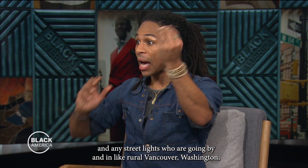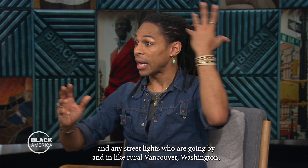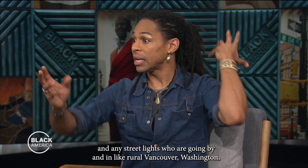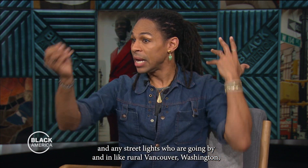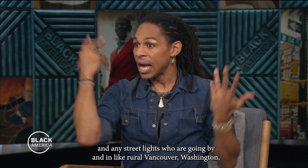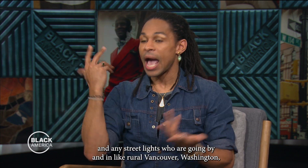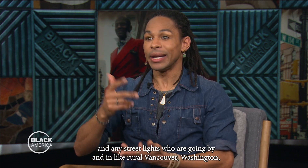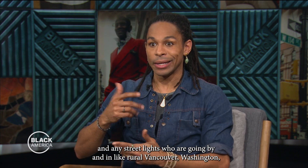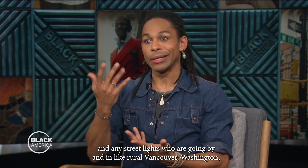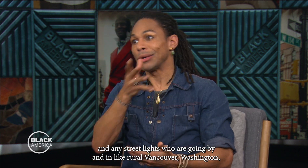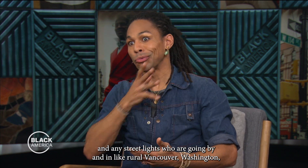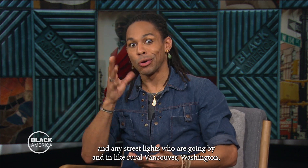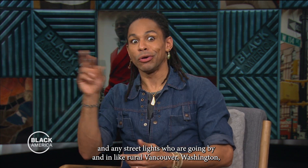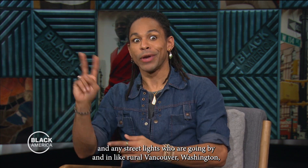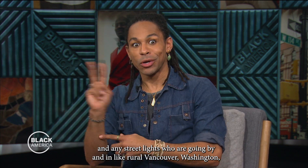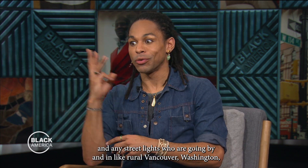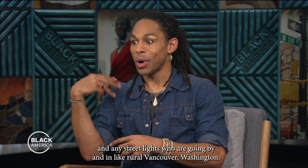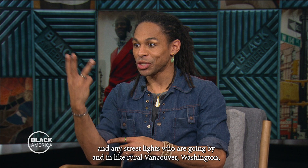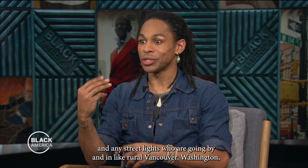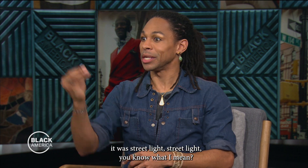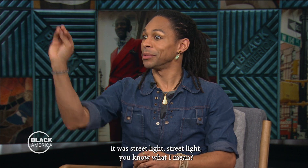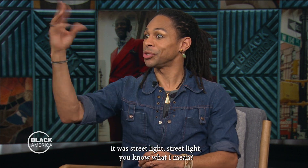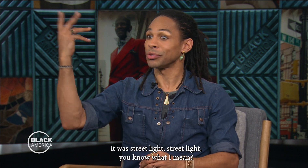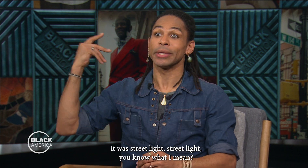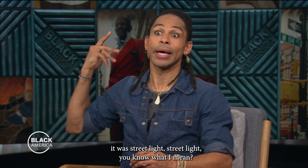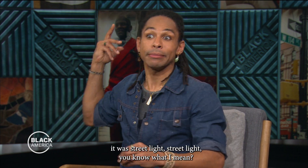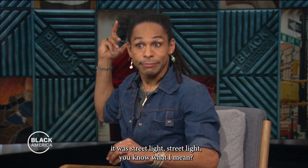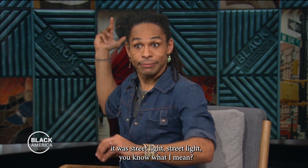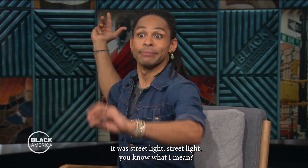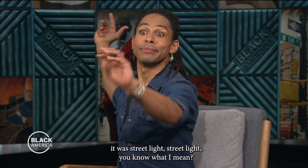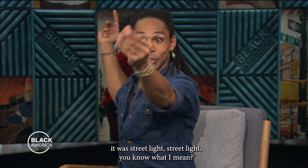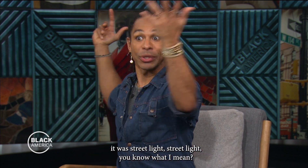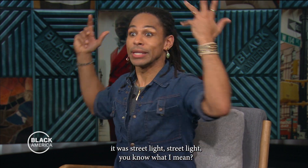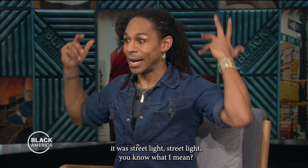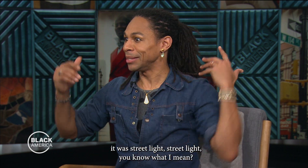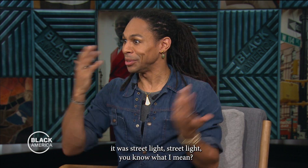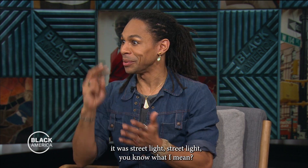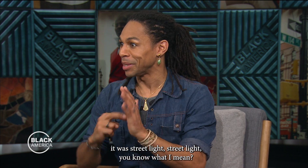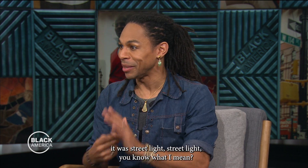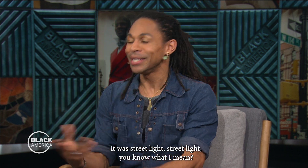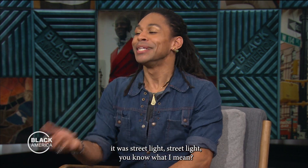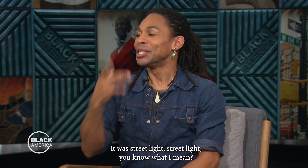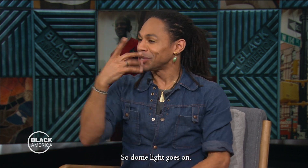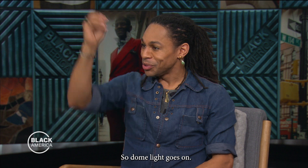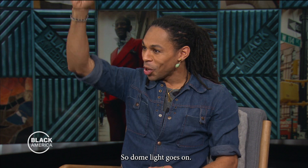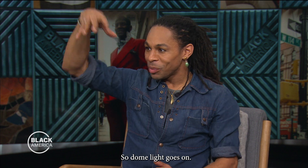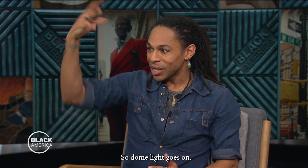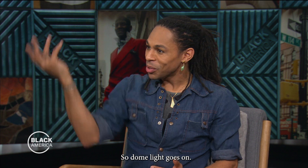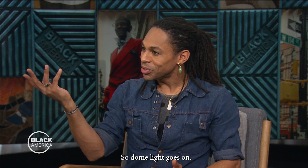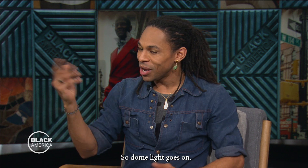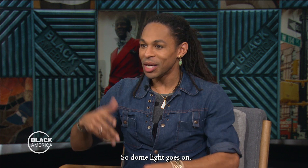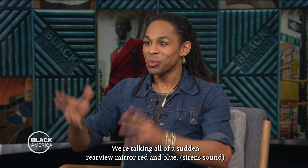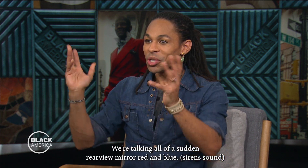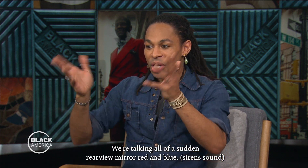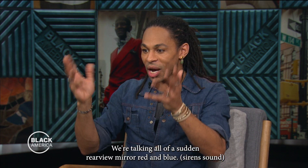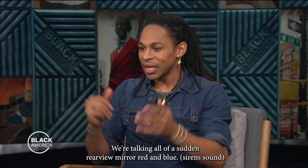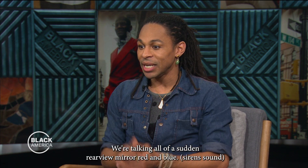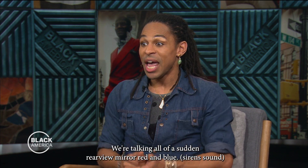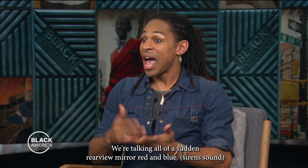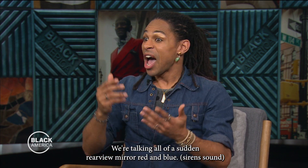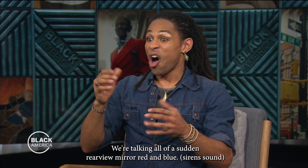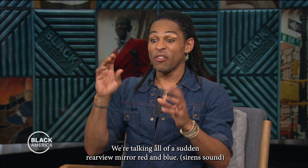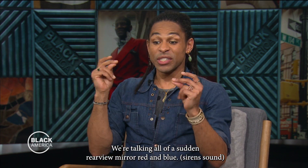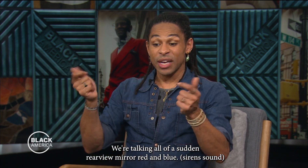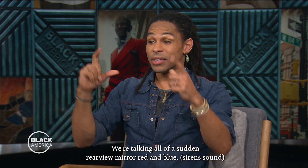going by. And in like rural Vancouver, Washington, it was street light, you know what I mean? Sure. So dome light goes on, we're